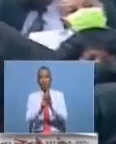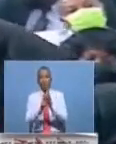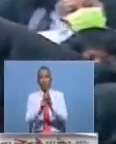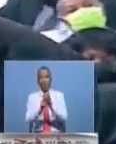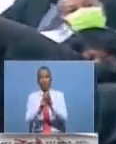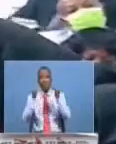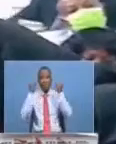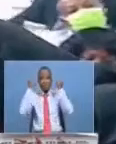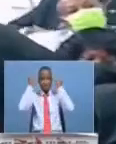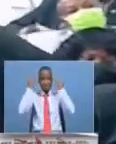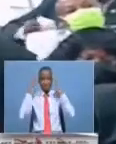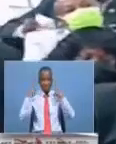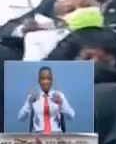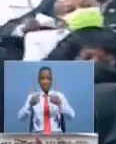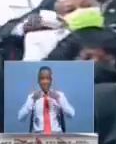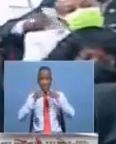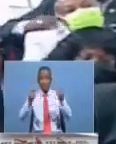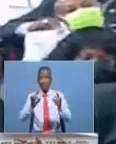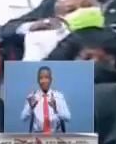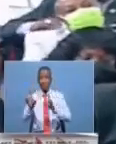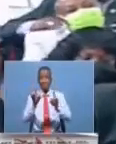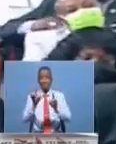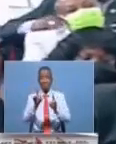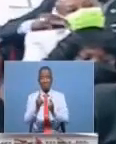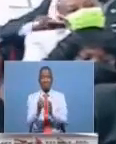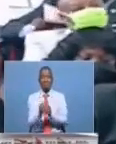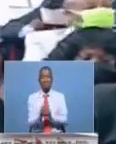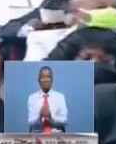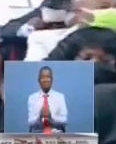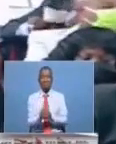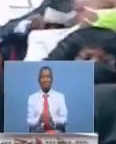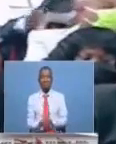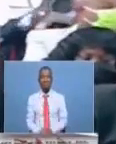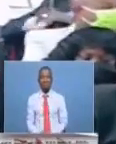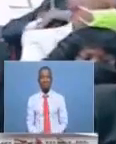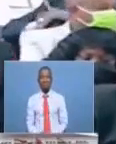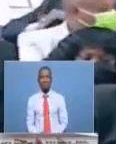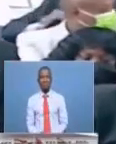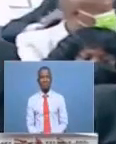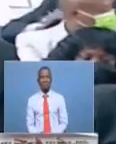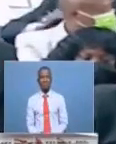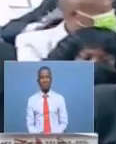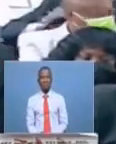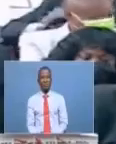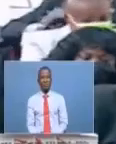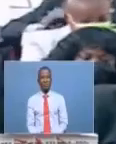from some questions from the bench as well,